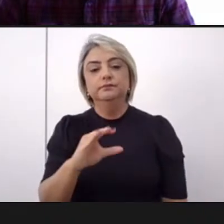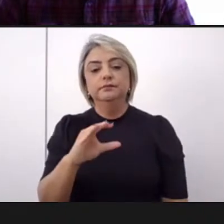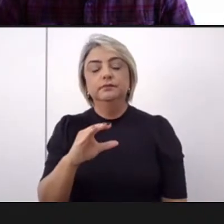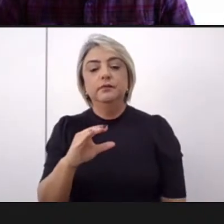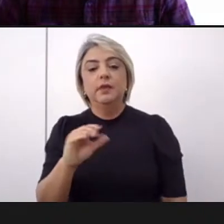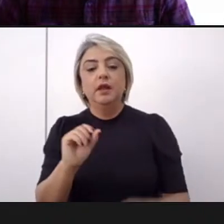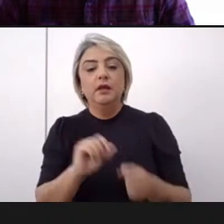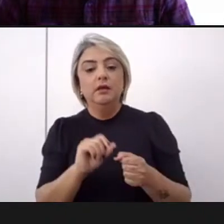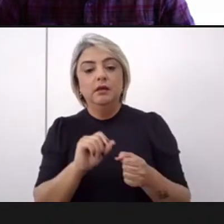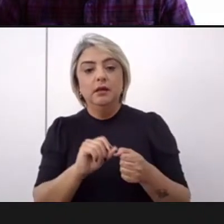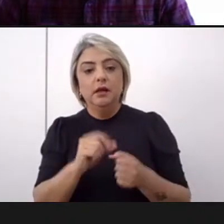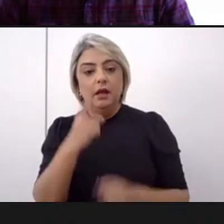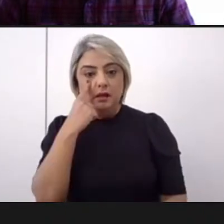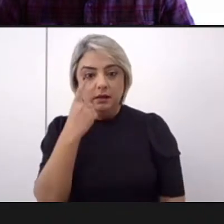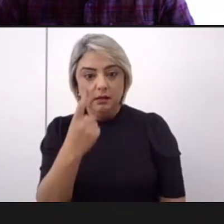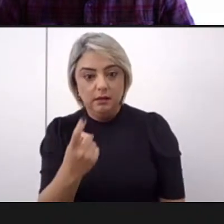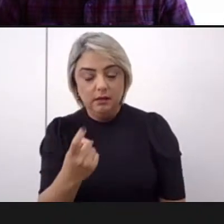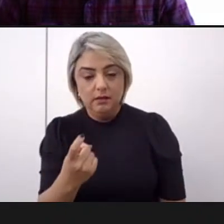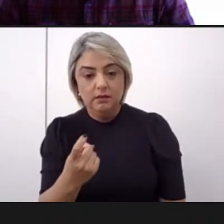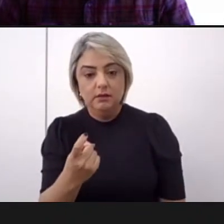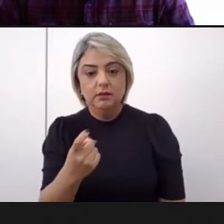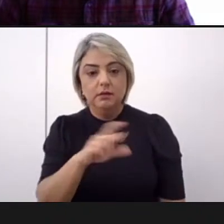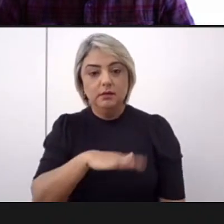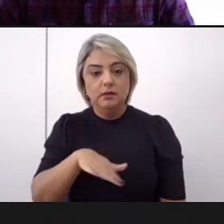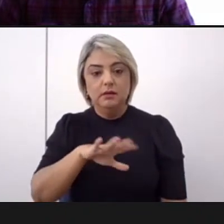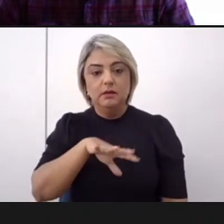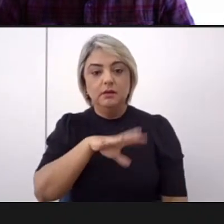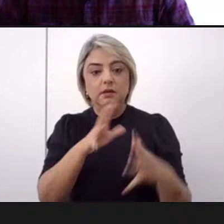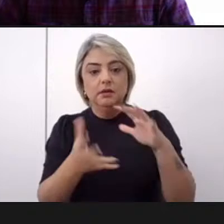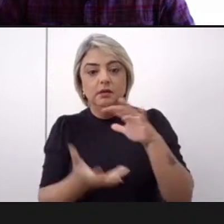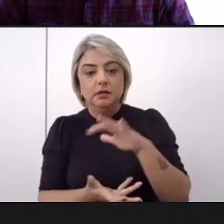of law and globalization,